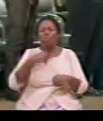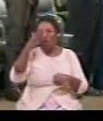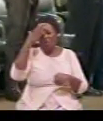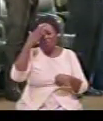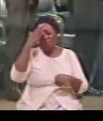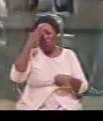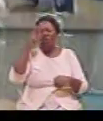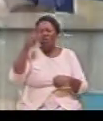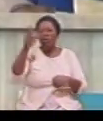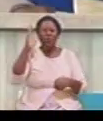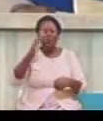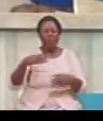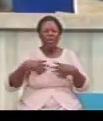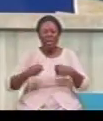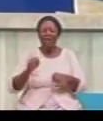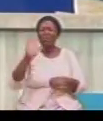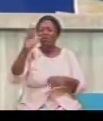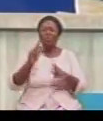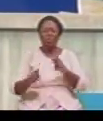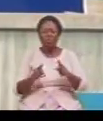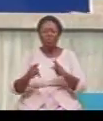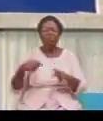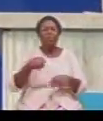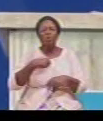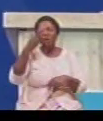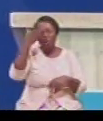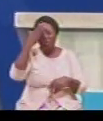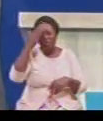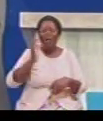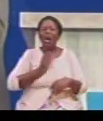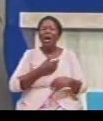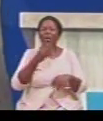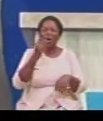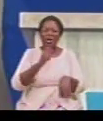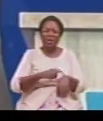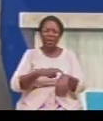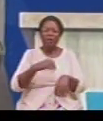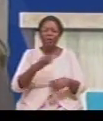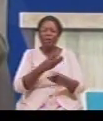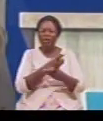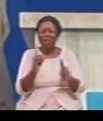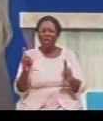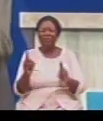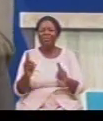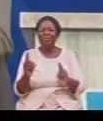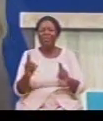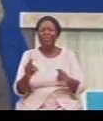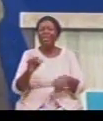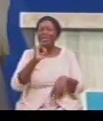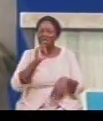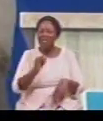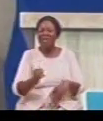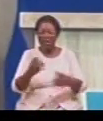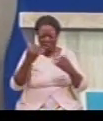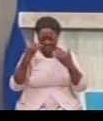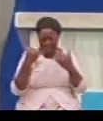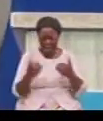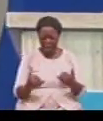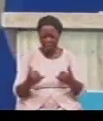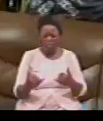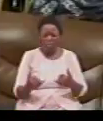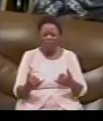will heal your people. We know our time of deliverance is now.